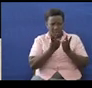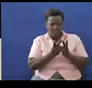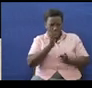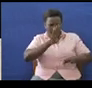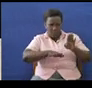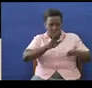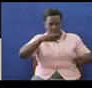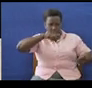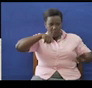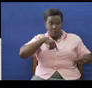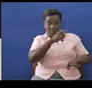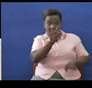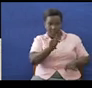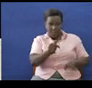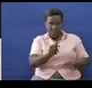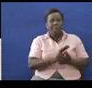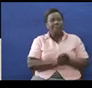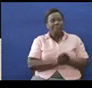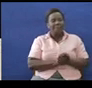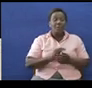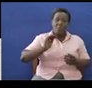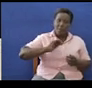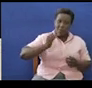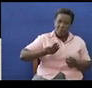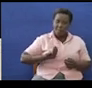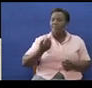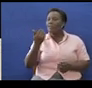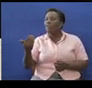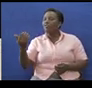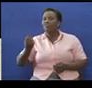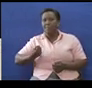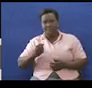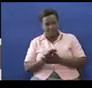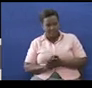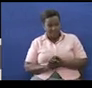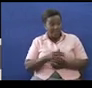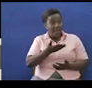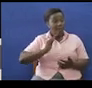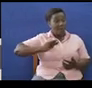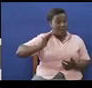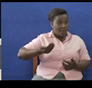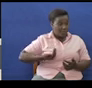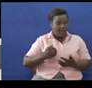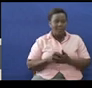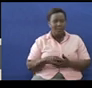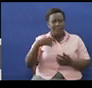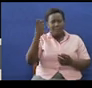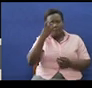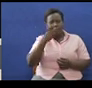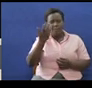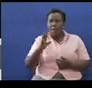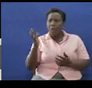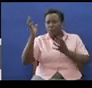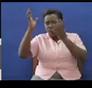fetching water in our Tanzanian culture mostly depend to women and children, because it is the women who are supposed to